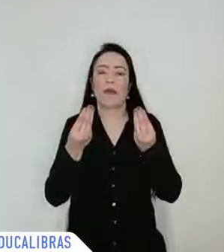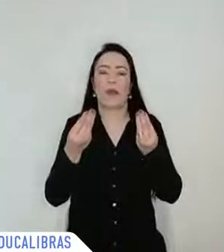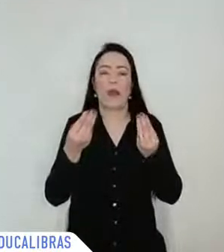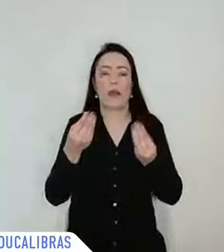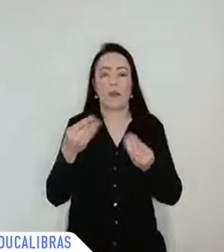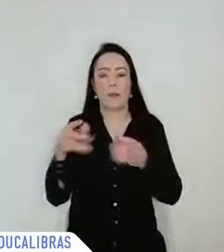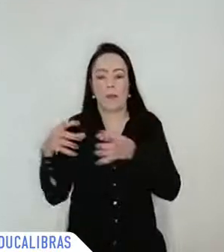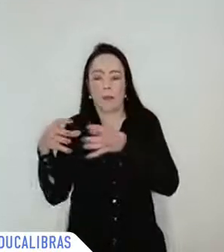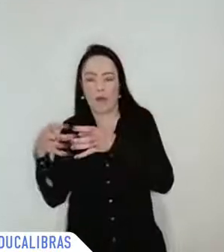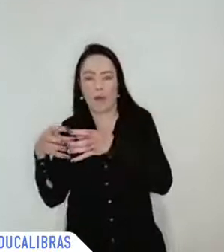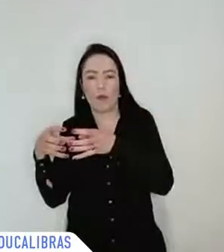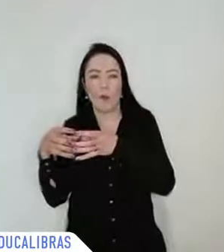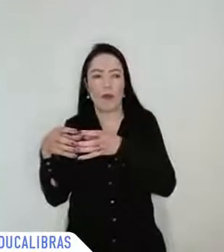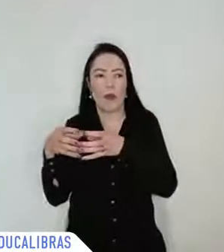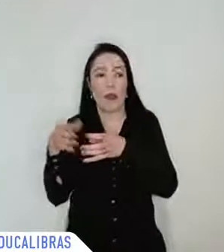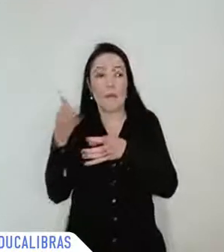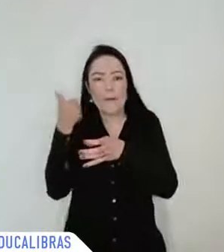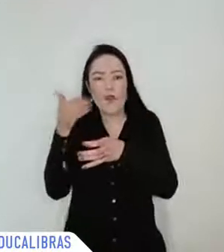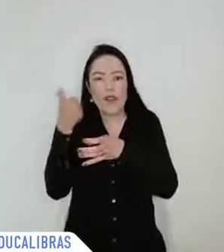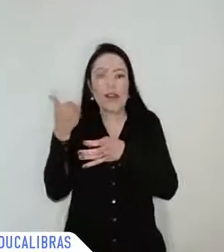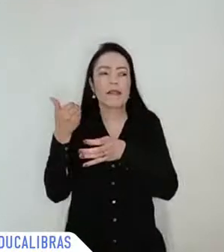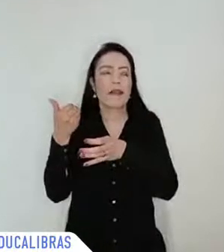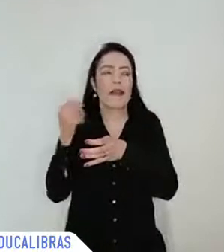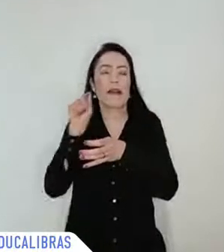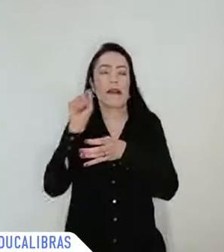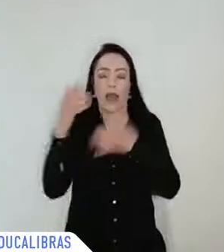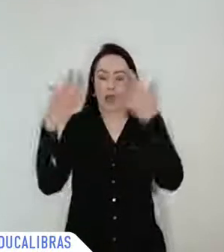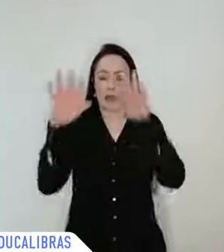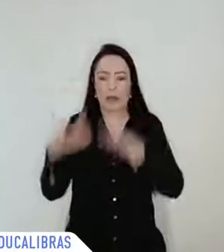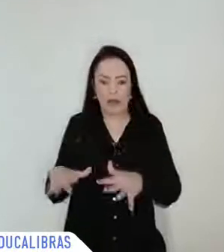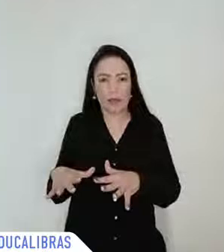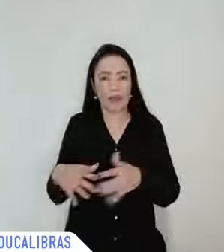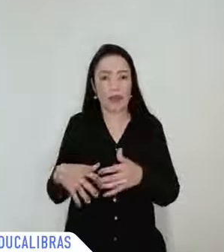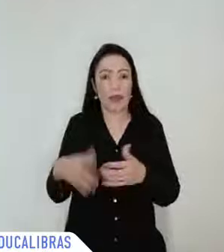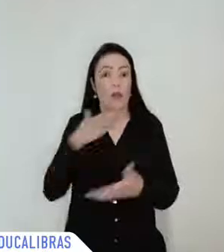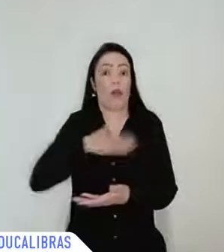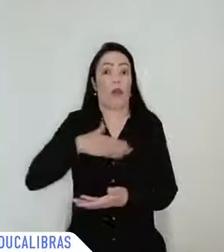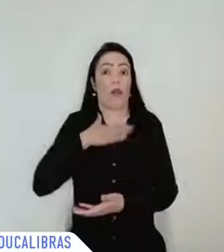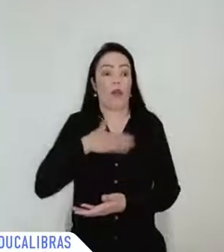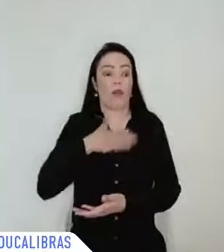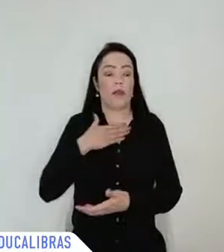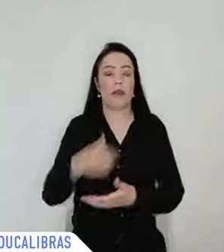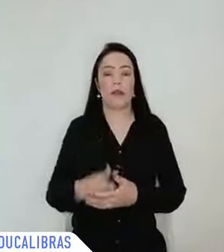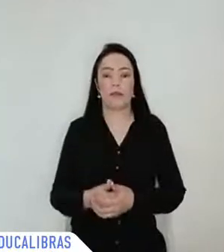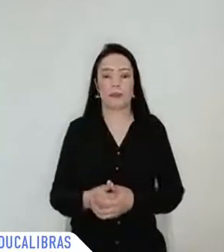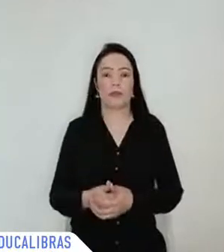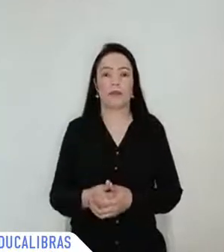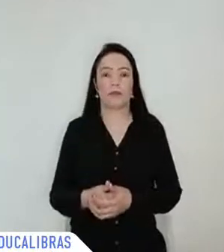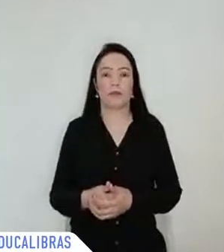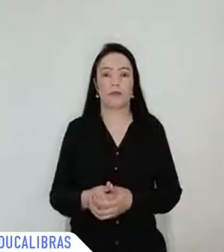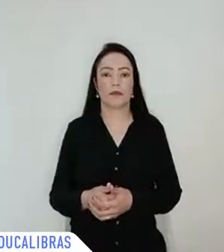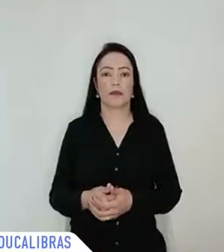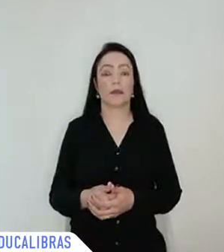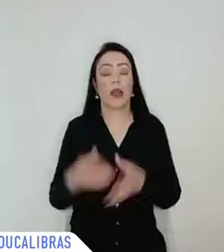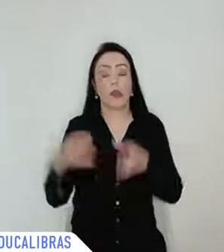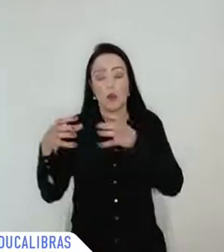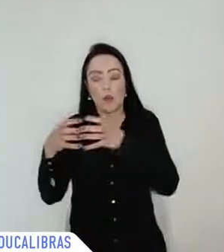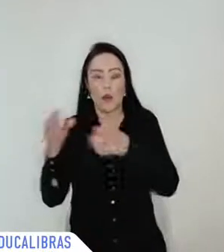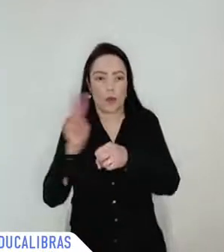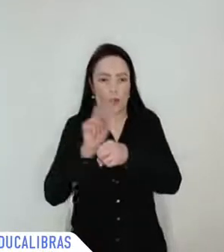feeds on the crisis, and it's a dramatic crisis that we have. With this